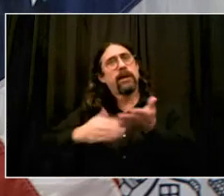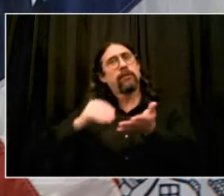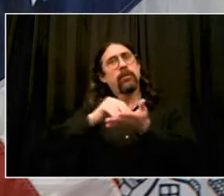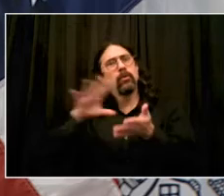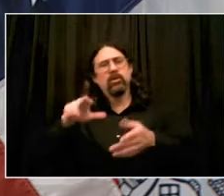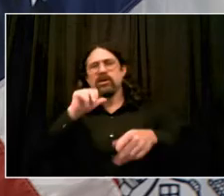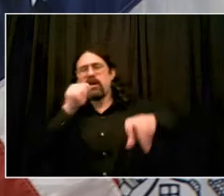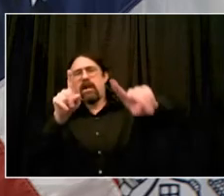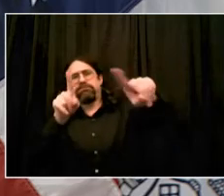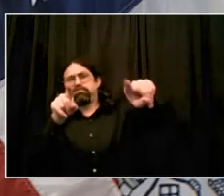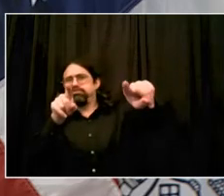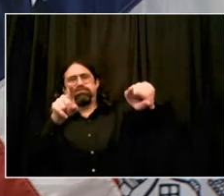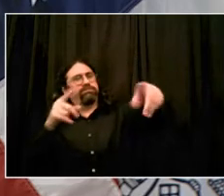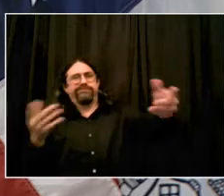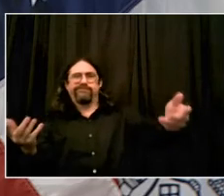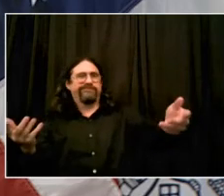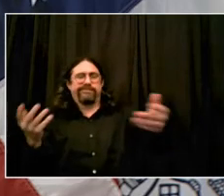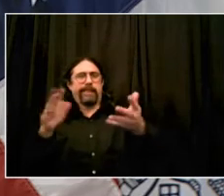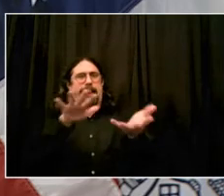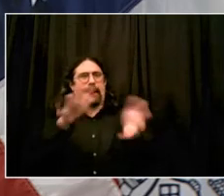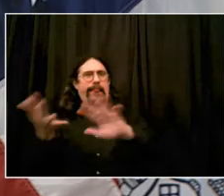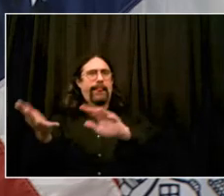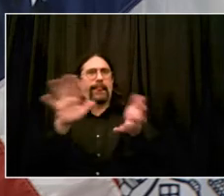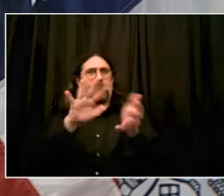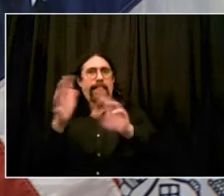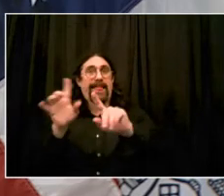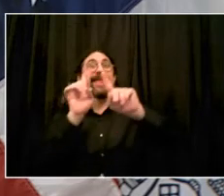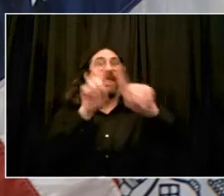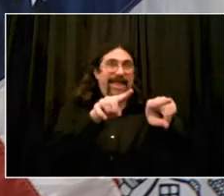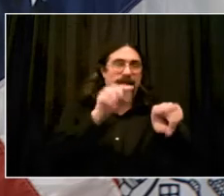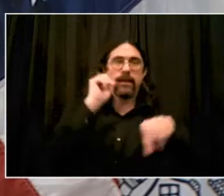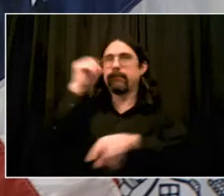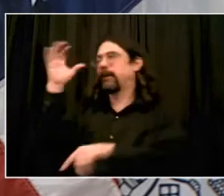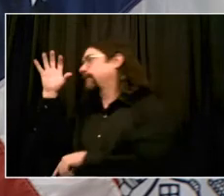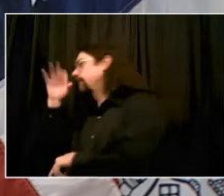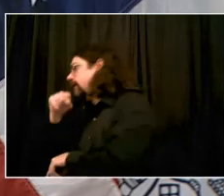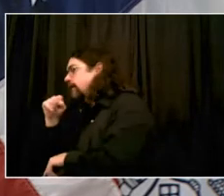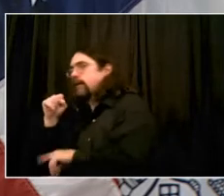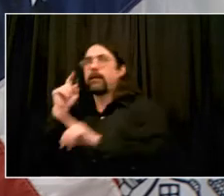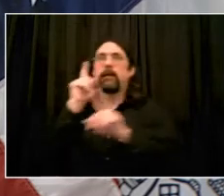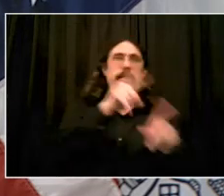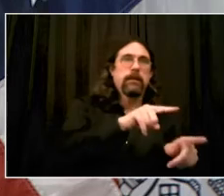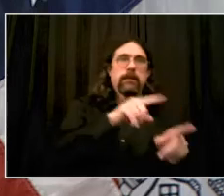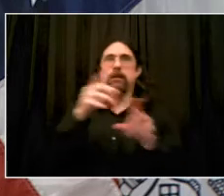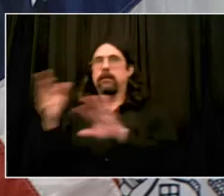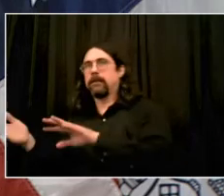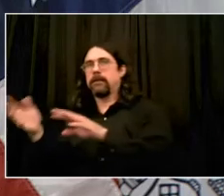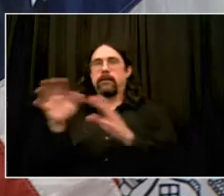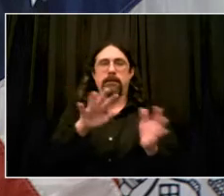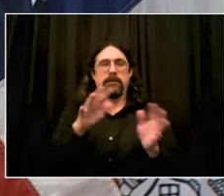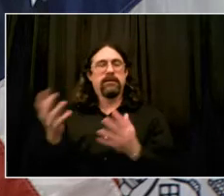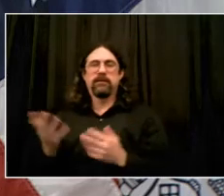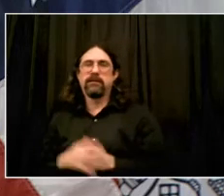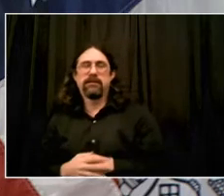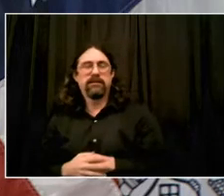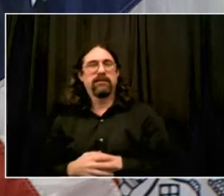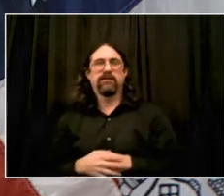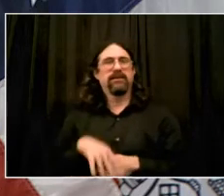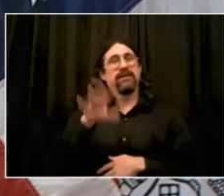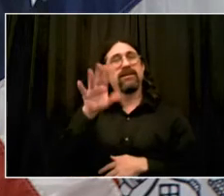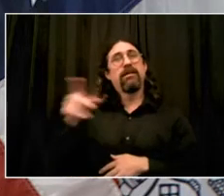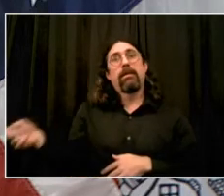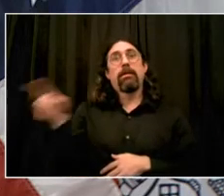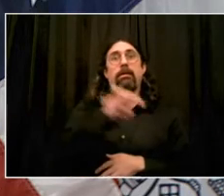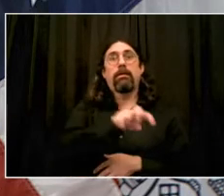to use this seat, you got to start showing up regularly, just like you would during any other normal school year. If you're not going to use the seat, that's cool. We're going